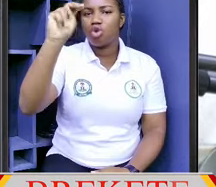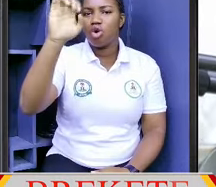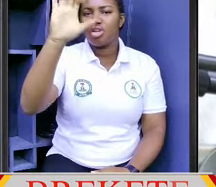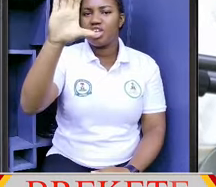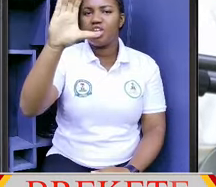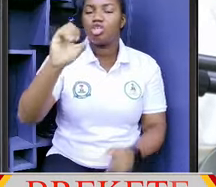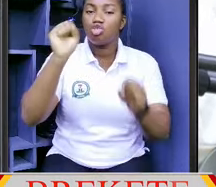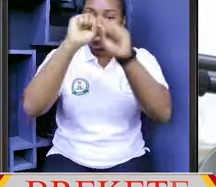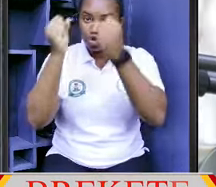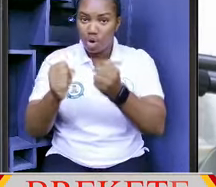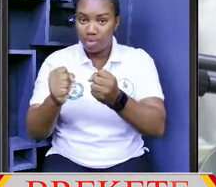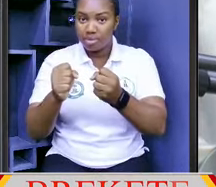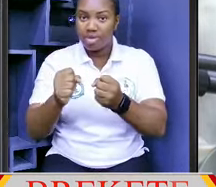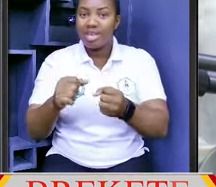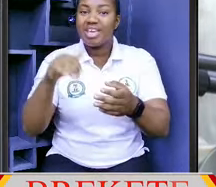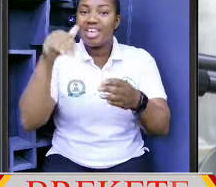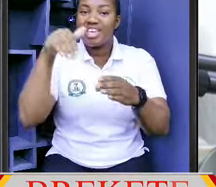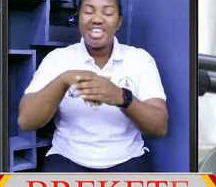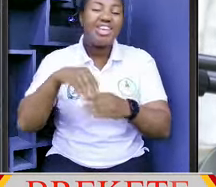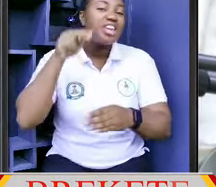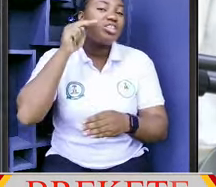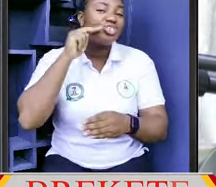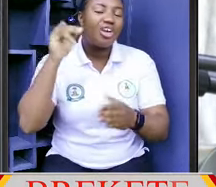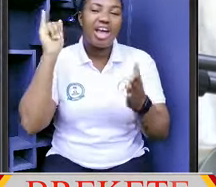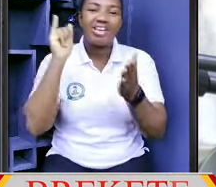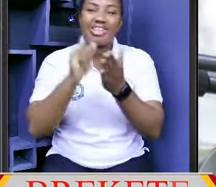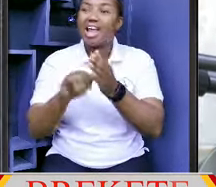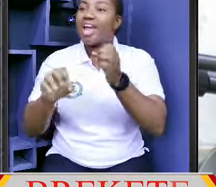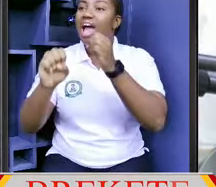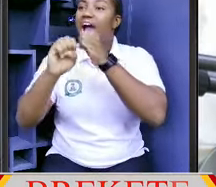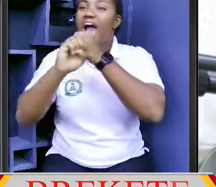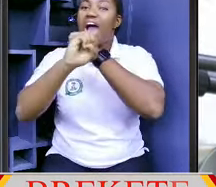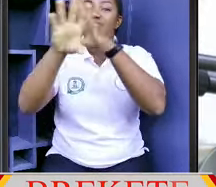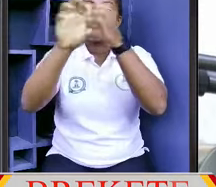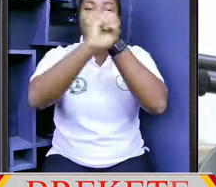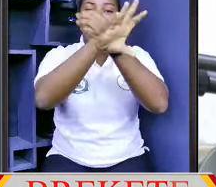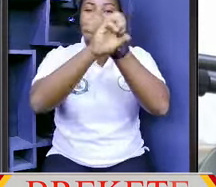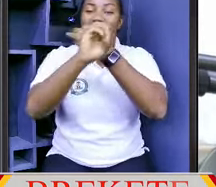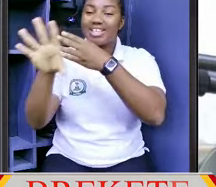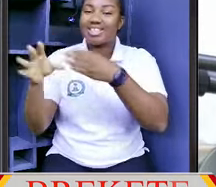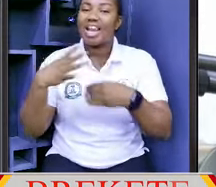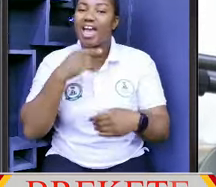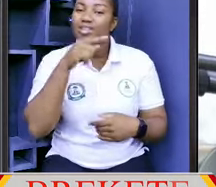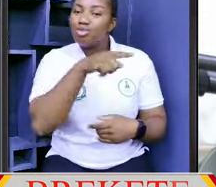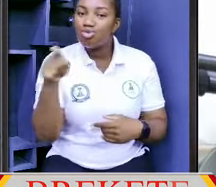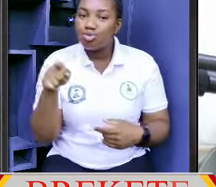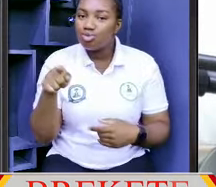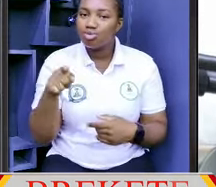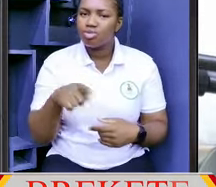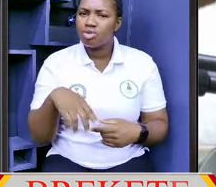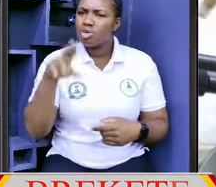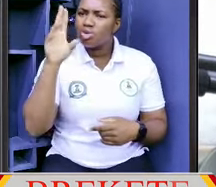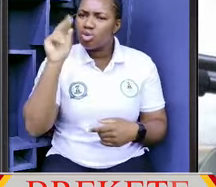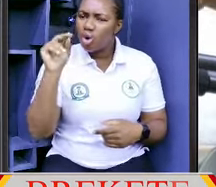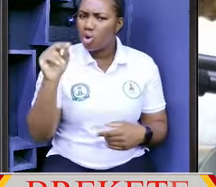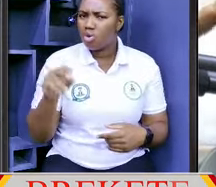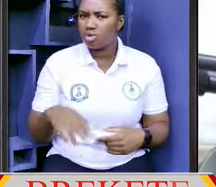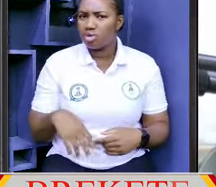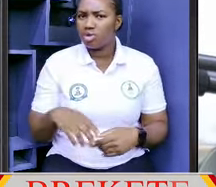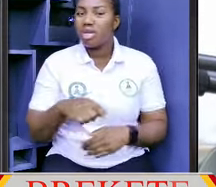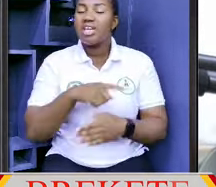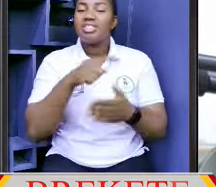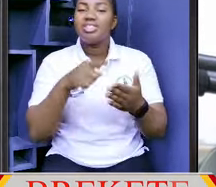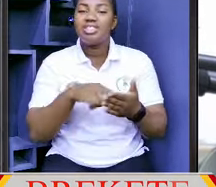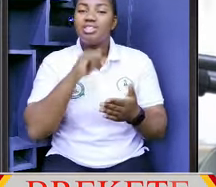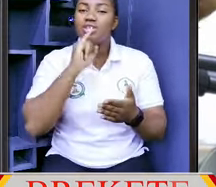advertise like you? Not lying. No. Do more. You need anybody to bring customer to your I shop? I don't even need. And they tell them carry go too. This now